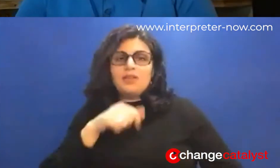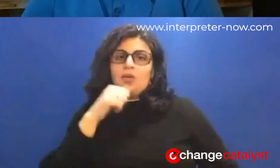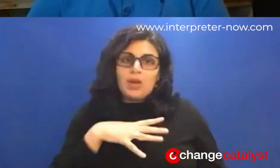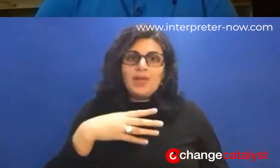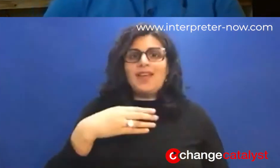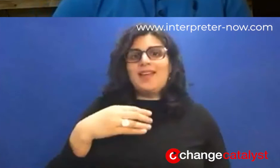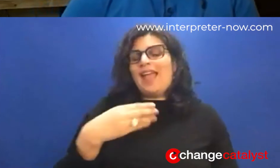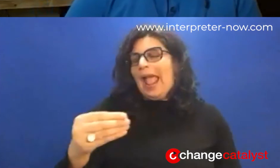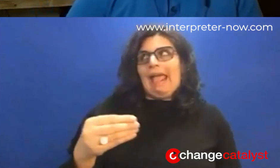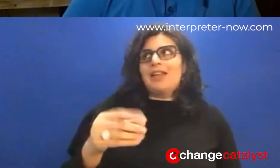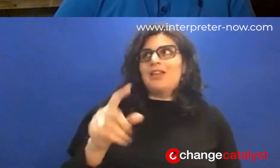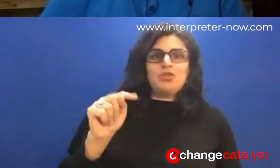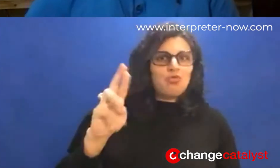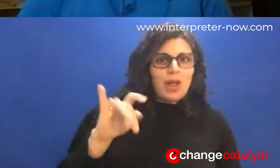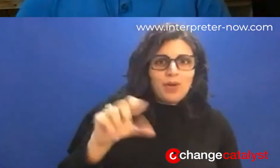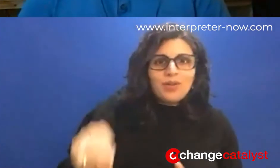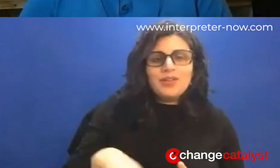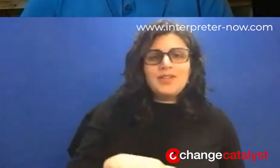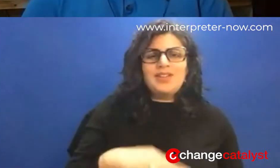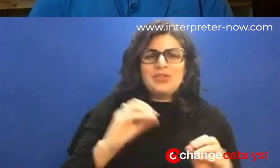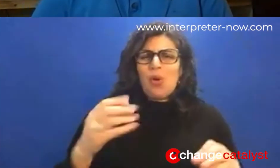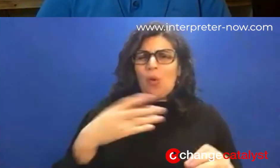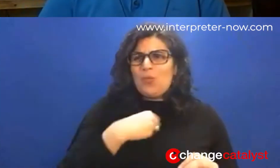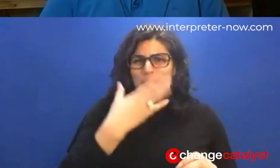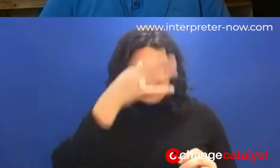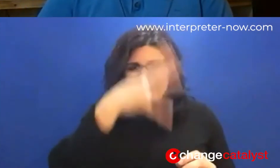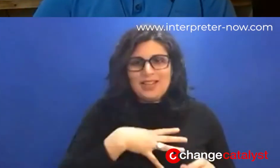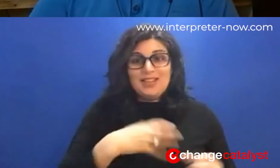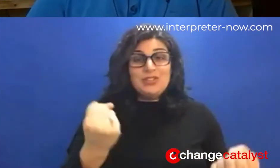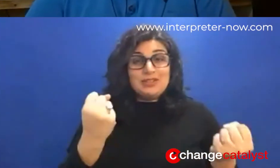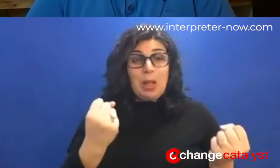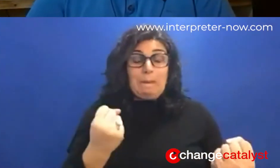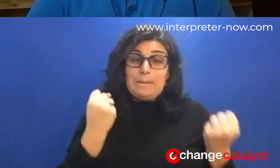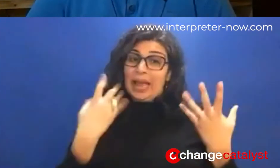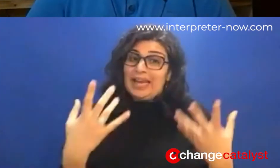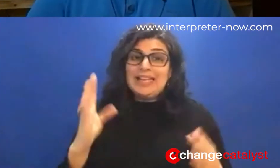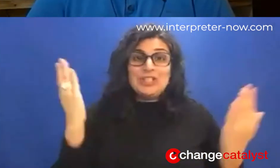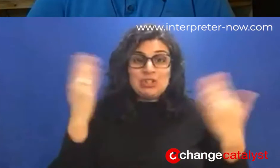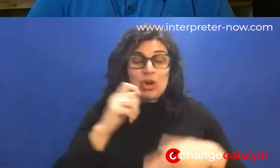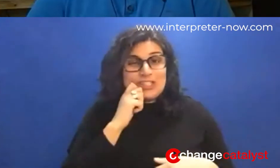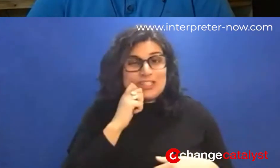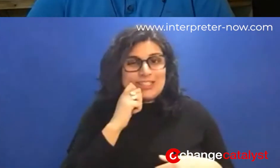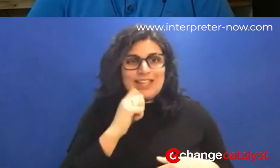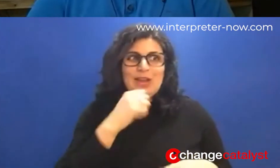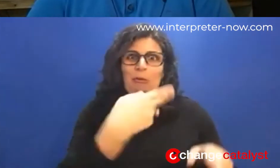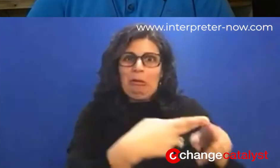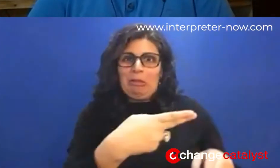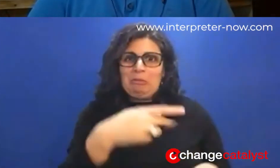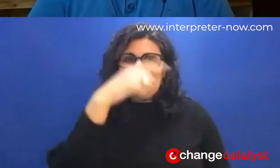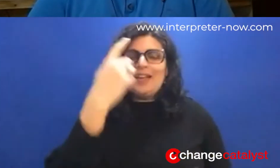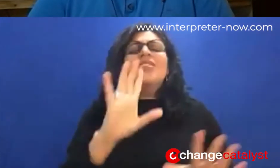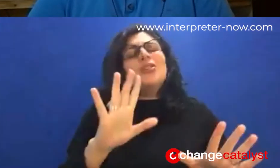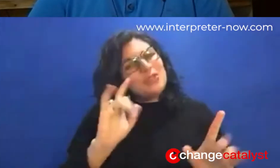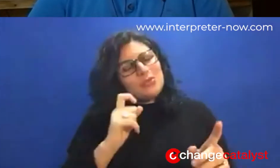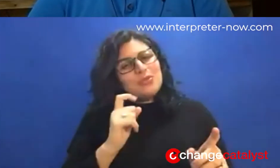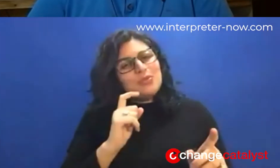there's no Black people. I mean, there's plenty of dark-skinned people, they don't call them Black, but, so you have to just recognize that the real